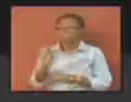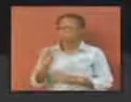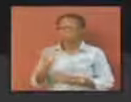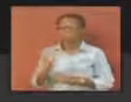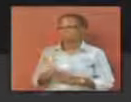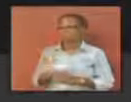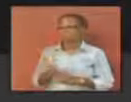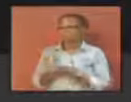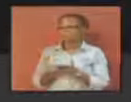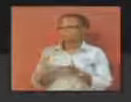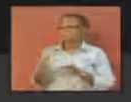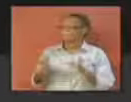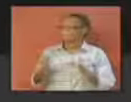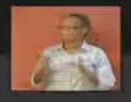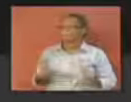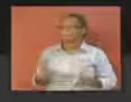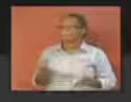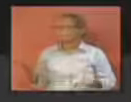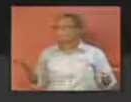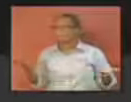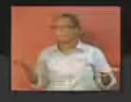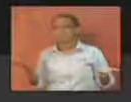they receive per call.